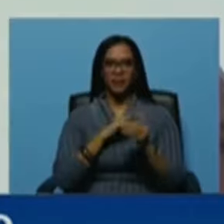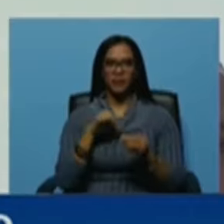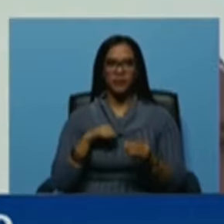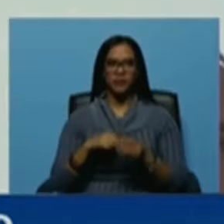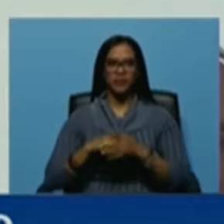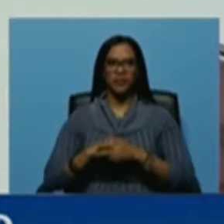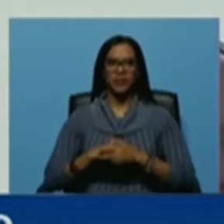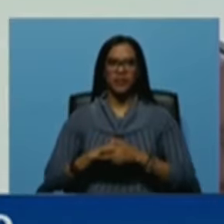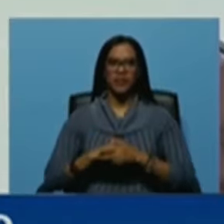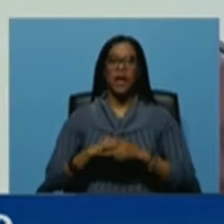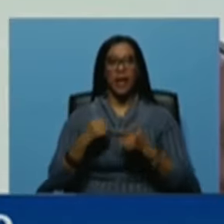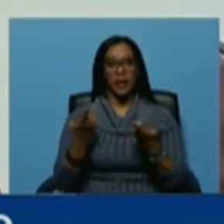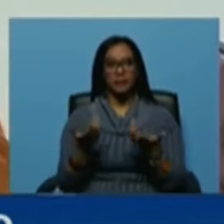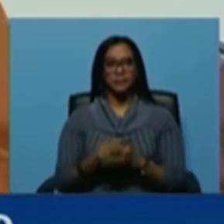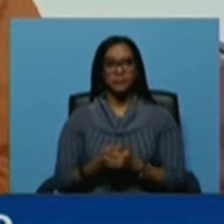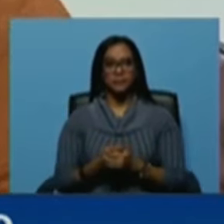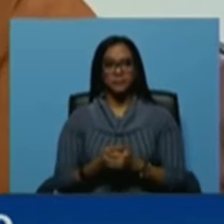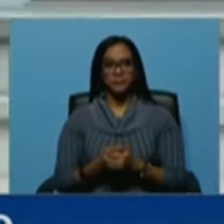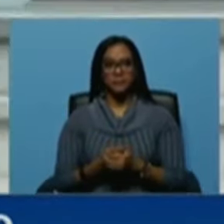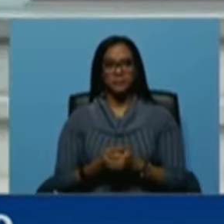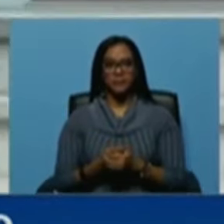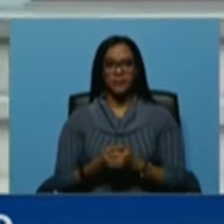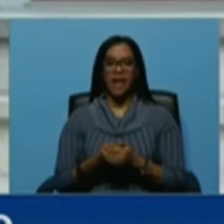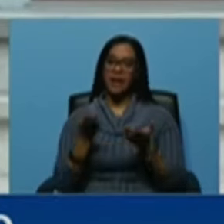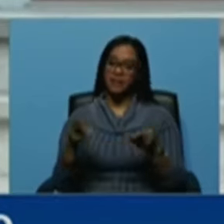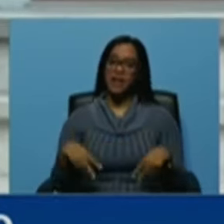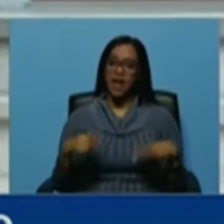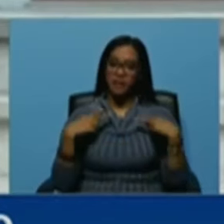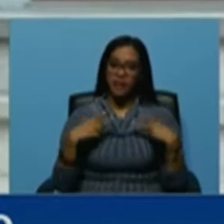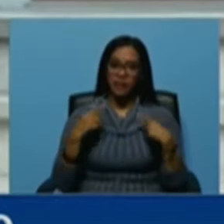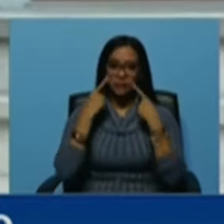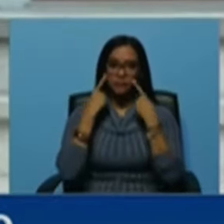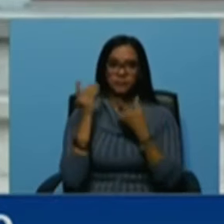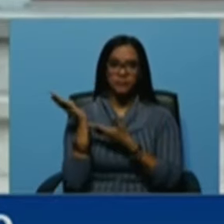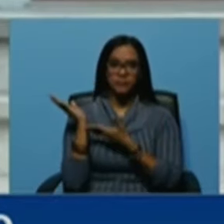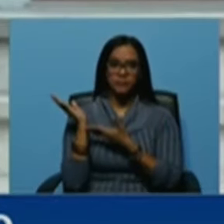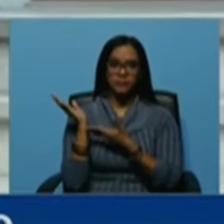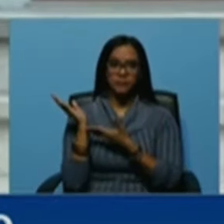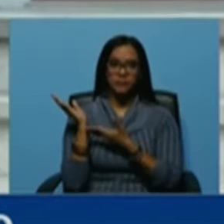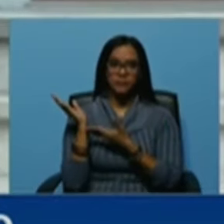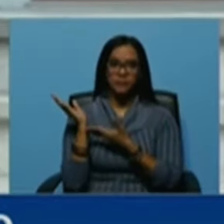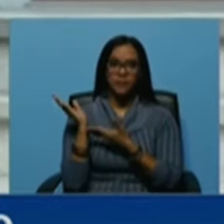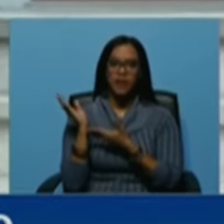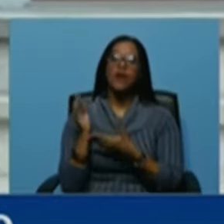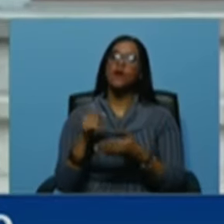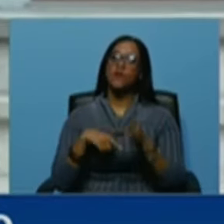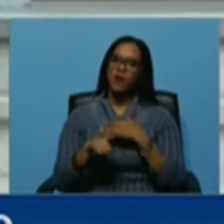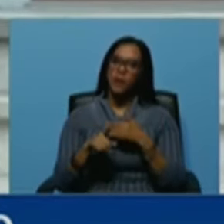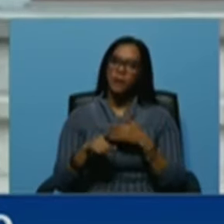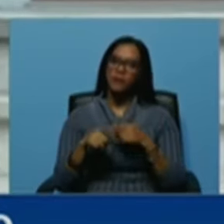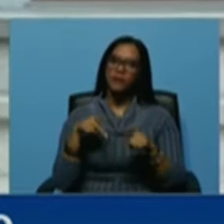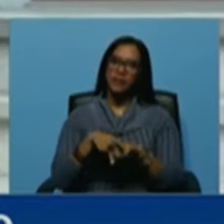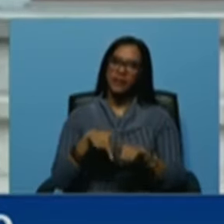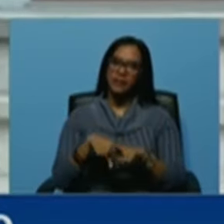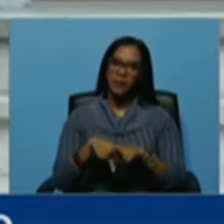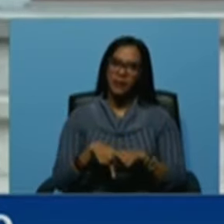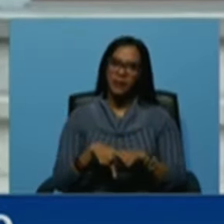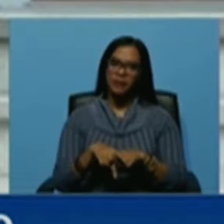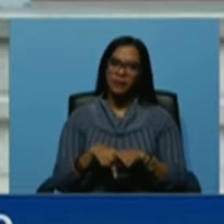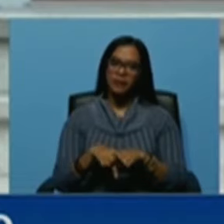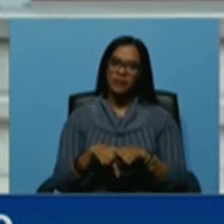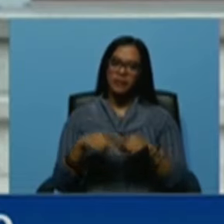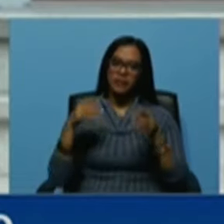Even we helped them here. That's life. You realize that we were victim of an